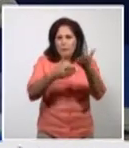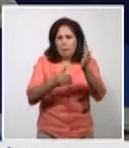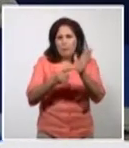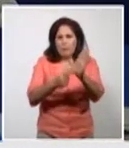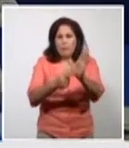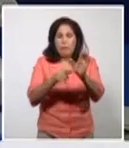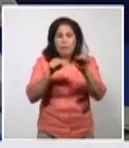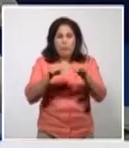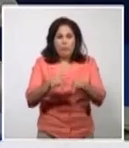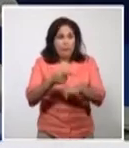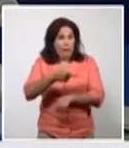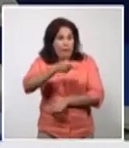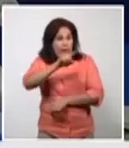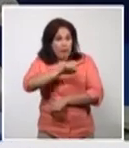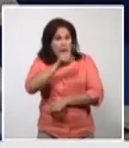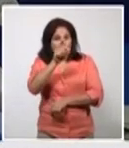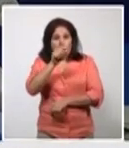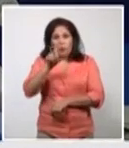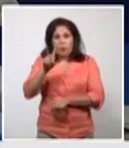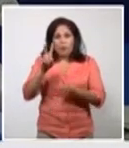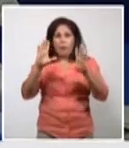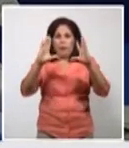the last 24 hours,